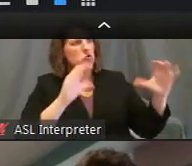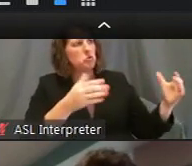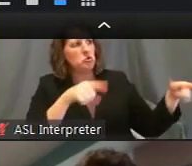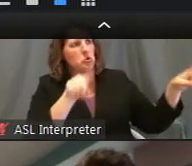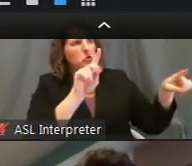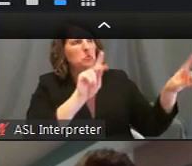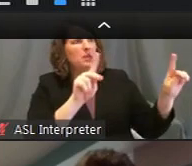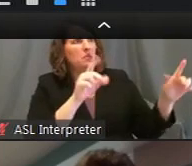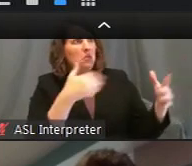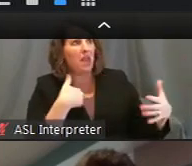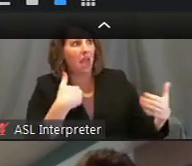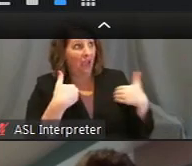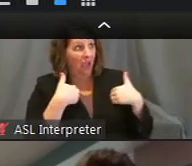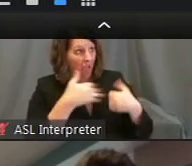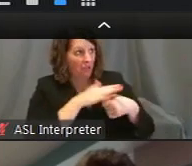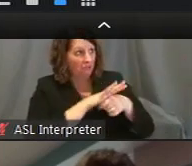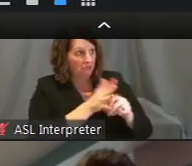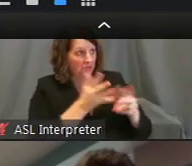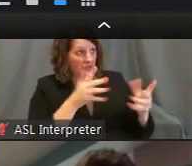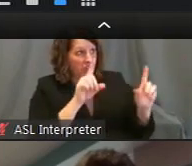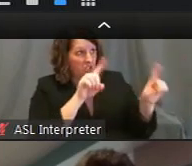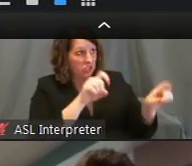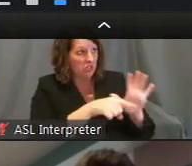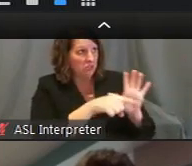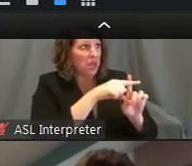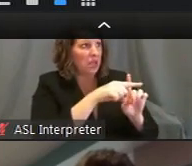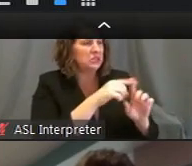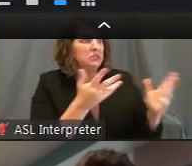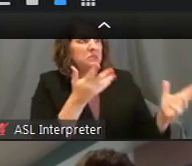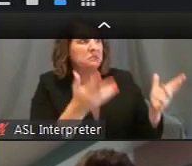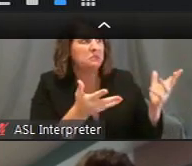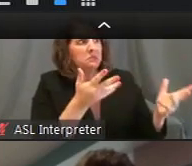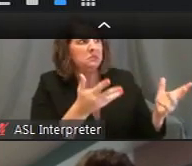category. Jacksonville Sheriff's Office, if you want to